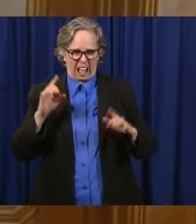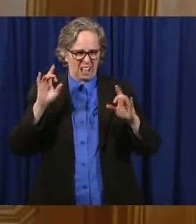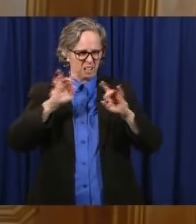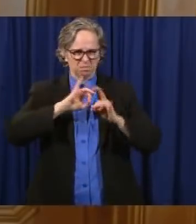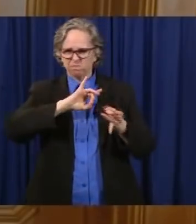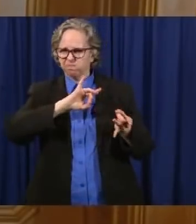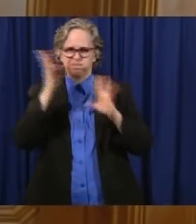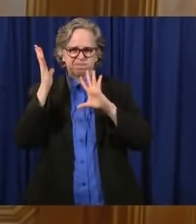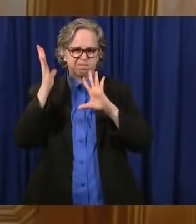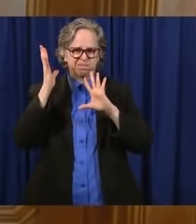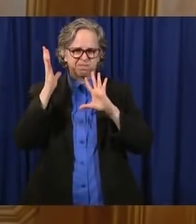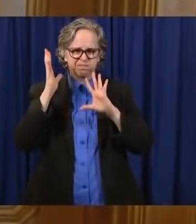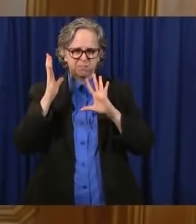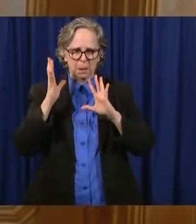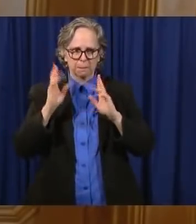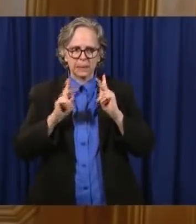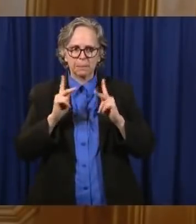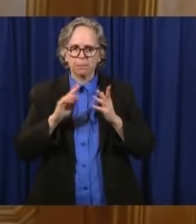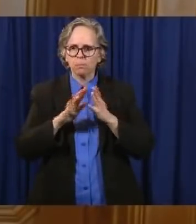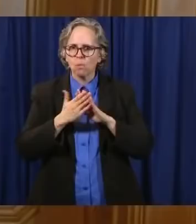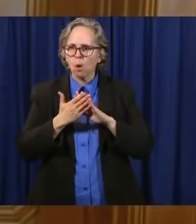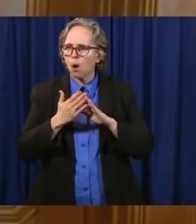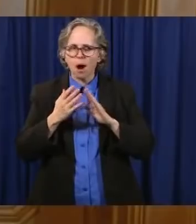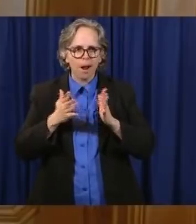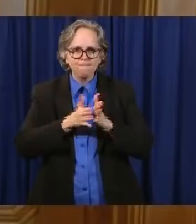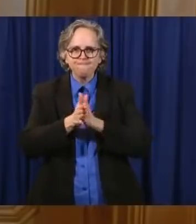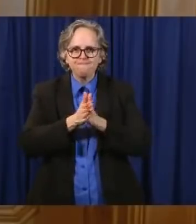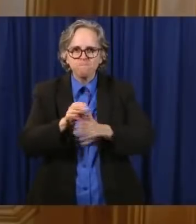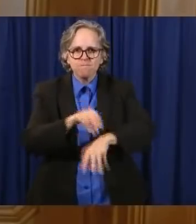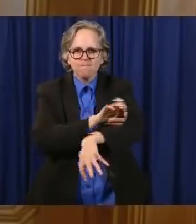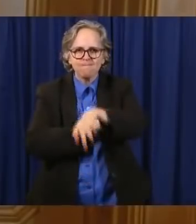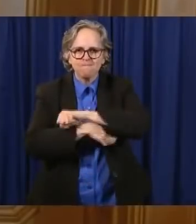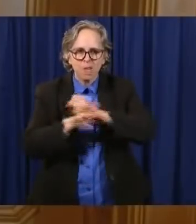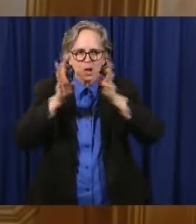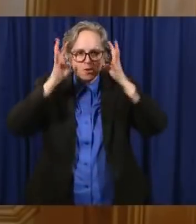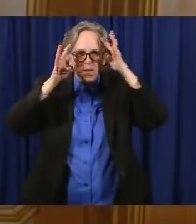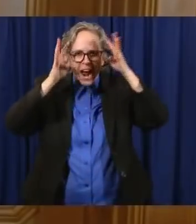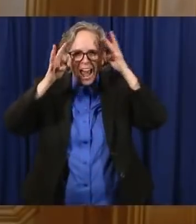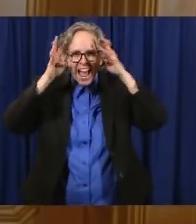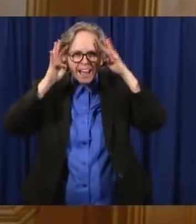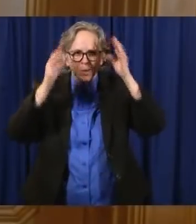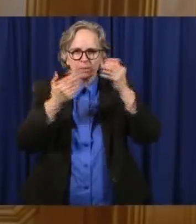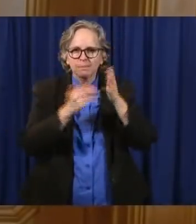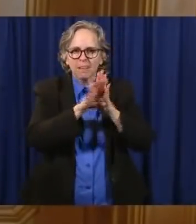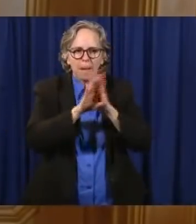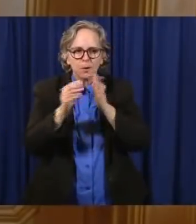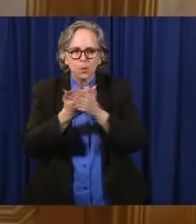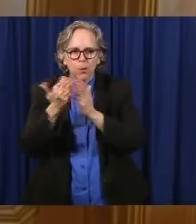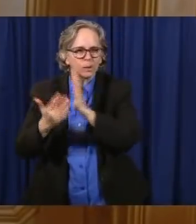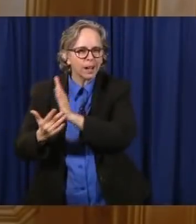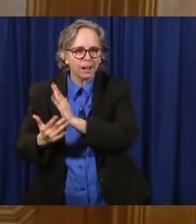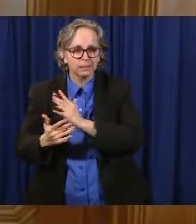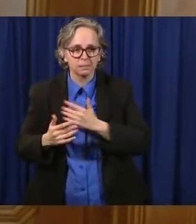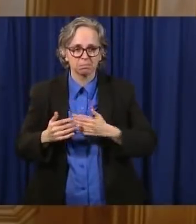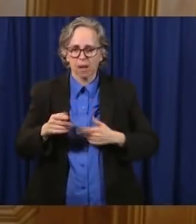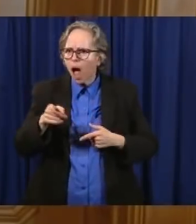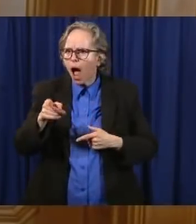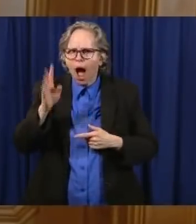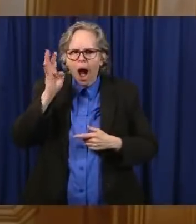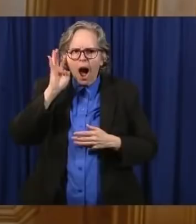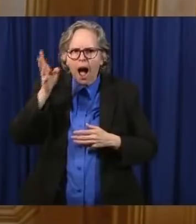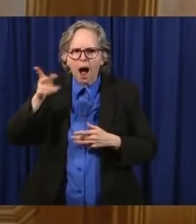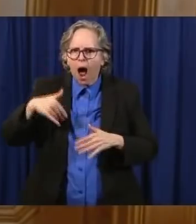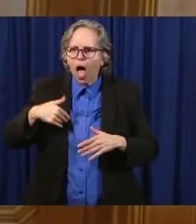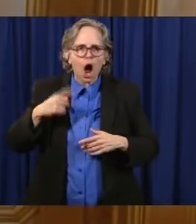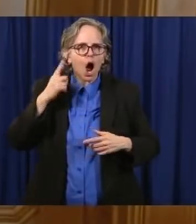more innovative, and you're seeing a lot of things that are being developed, and frankly, some of the things that are probably being developed we don't even know about yet. John, you want to add